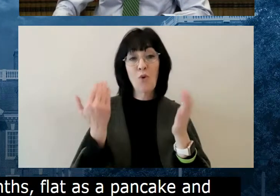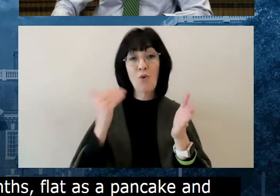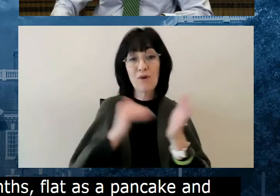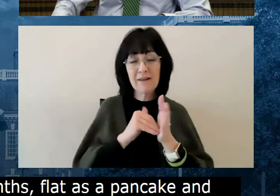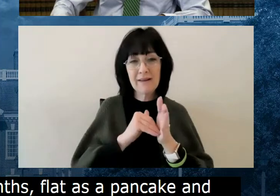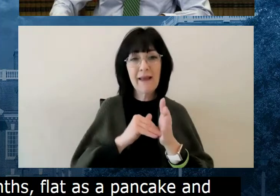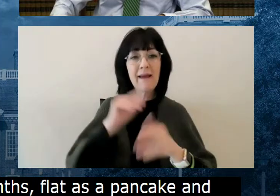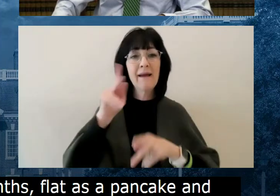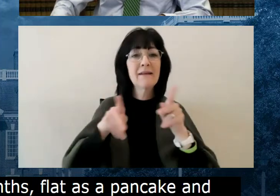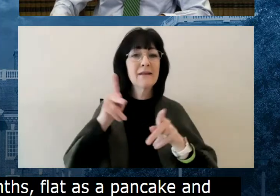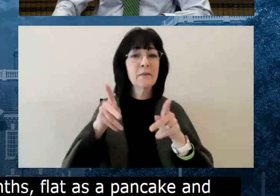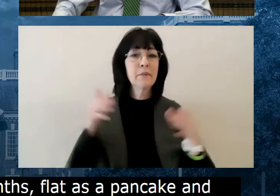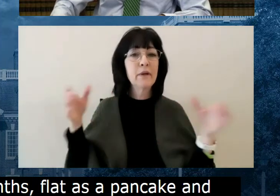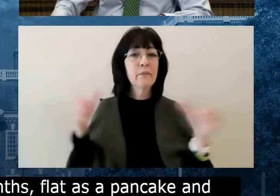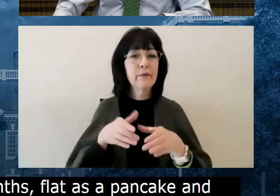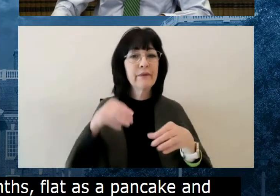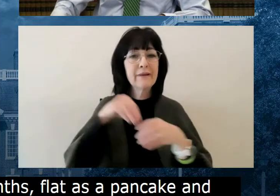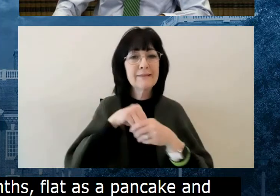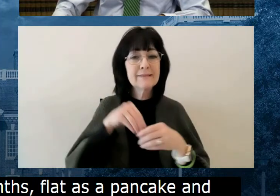weren't